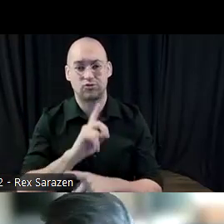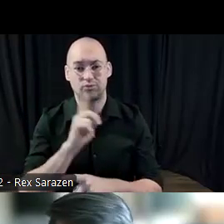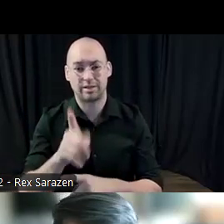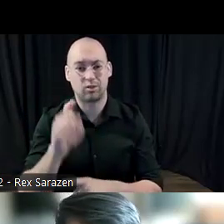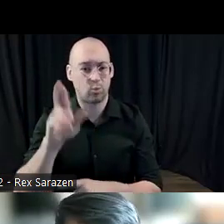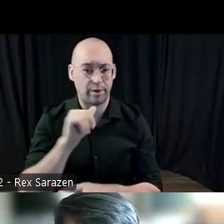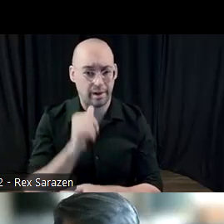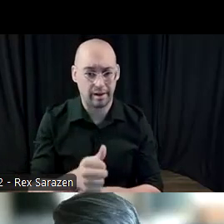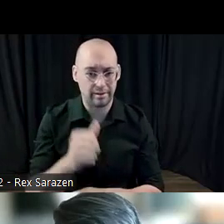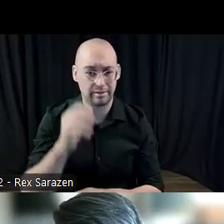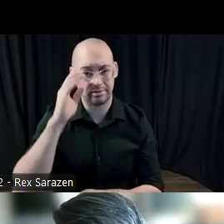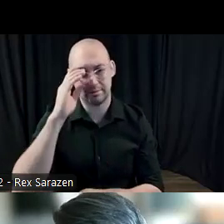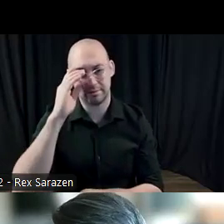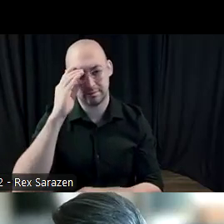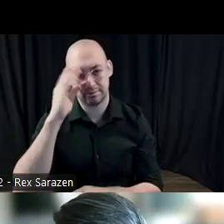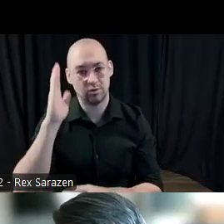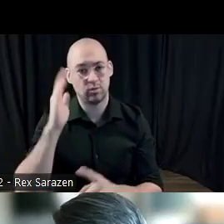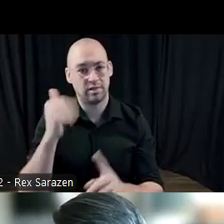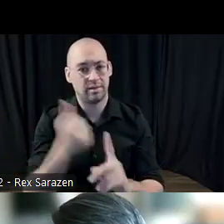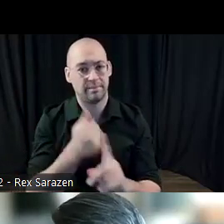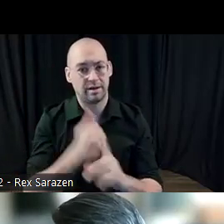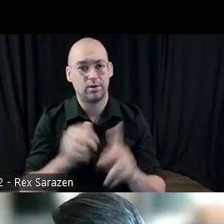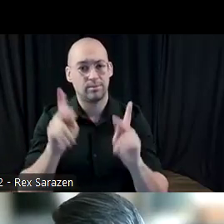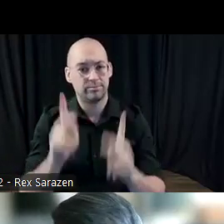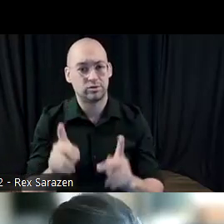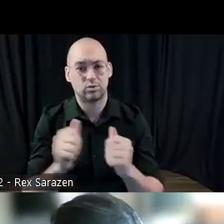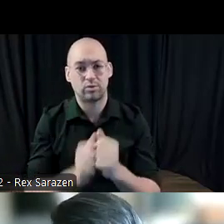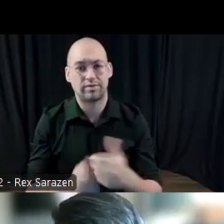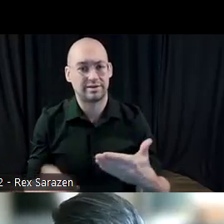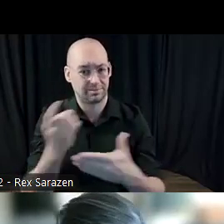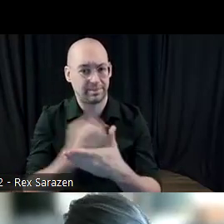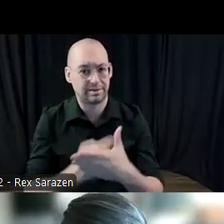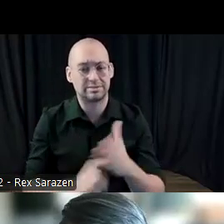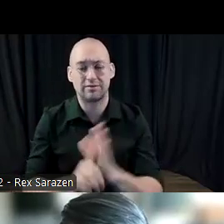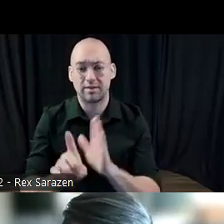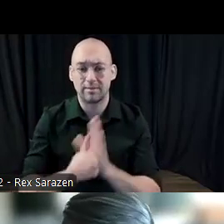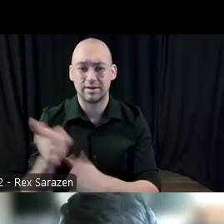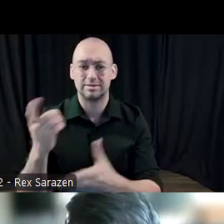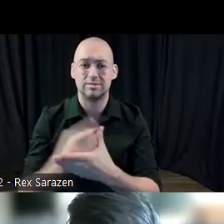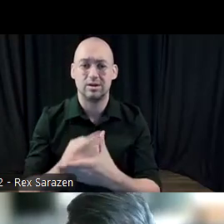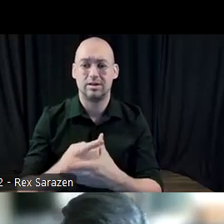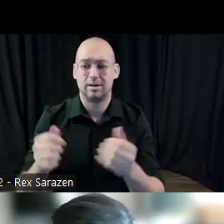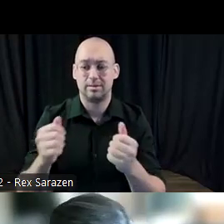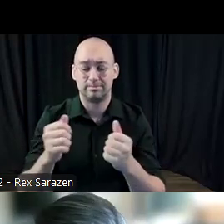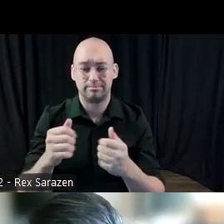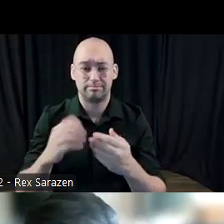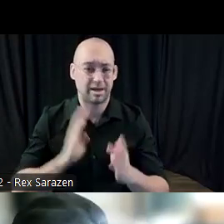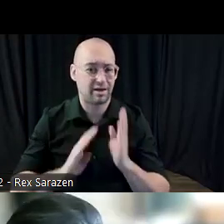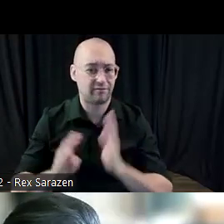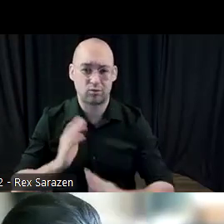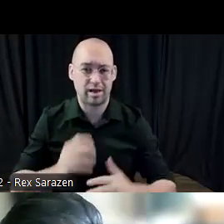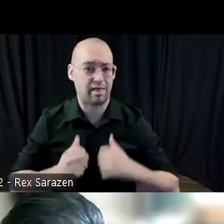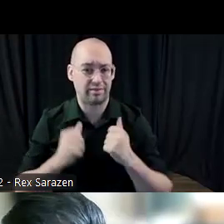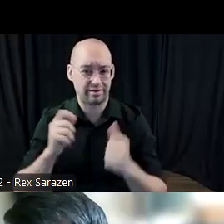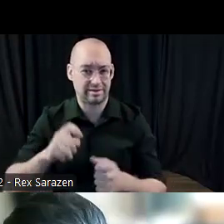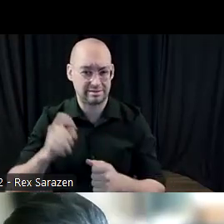not, that will impact a person with disabilities, developmental disabilities, people with behavioral health needs, and older